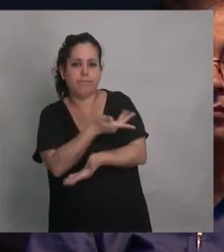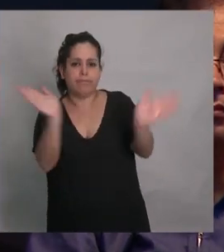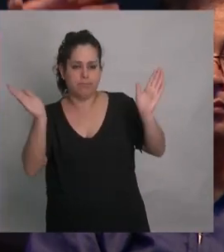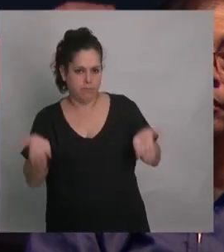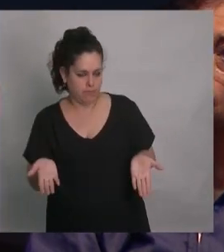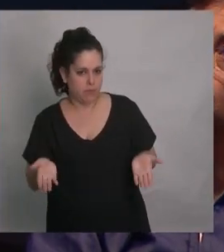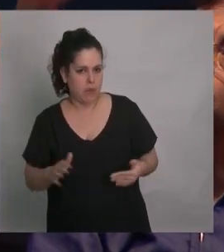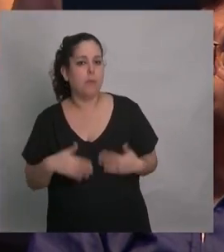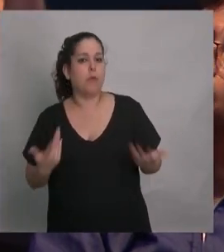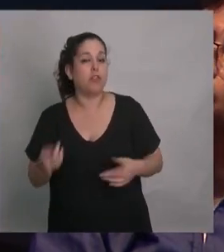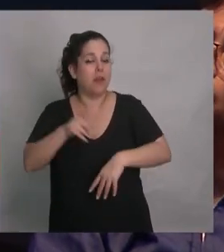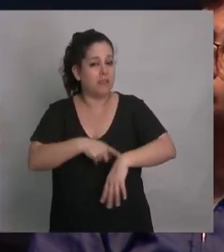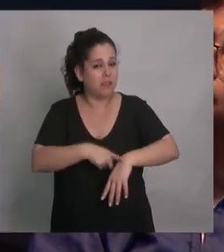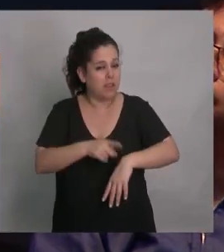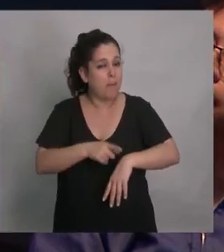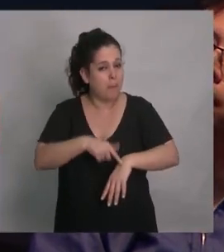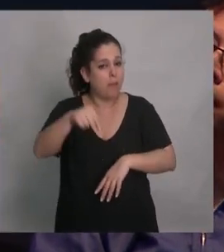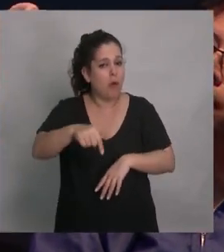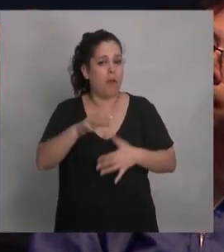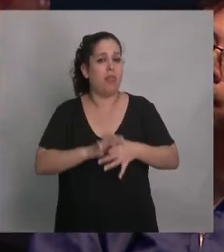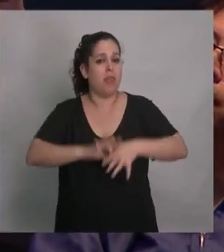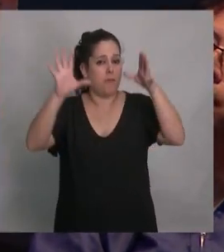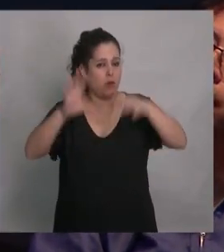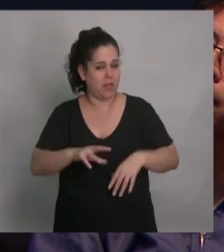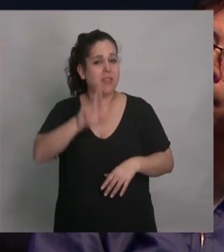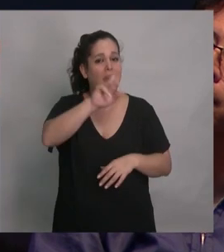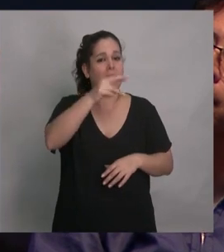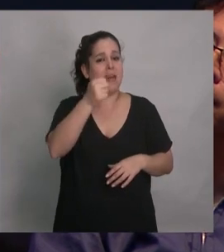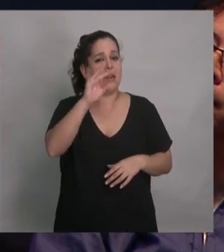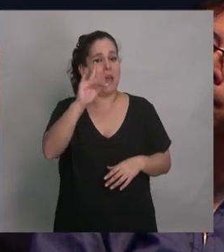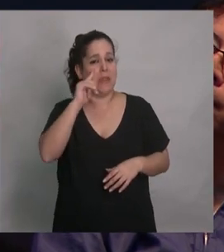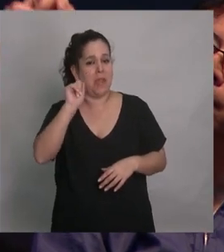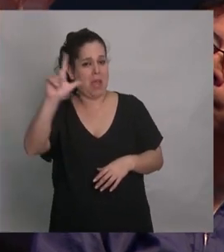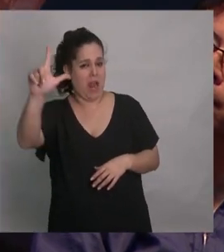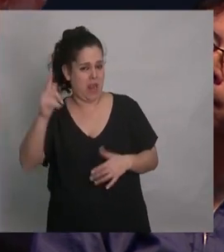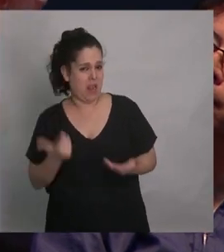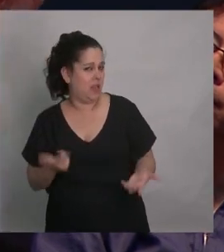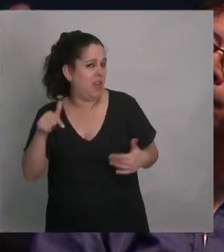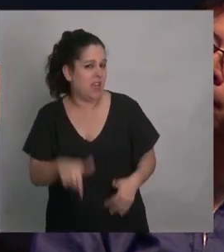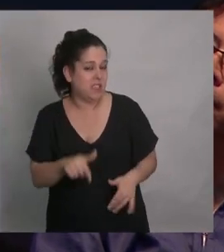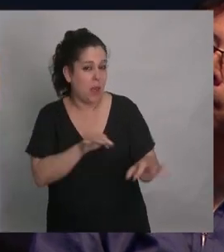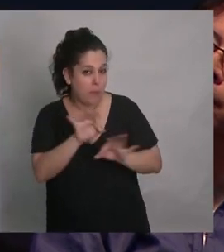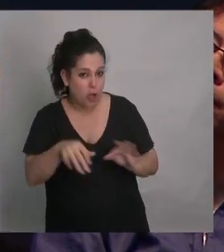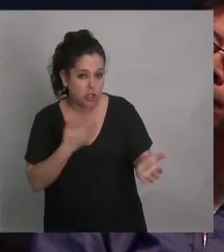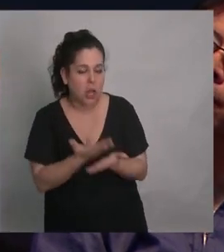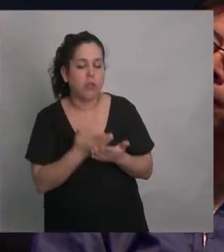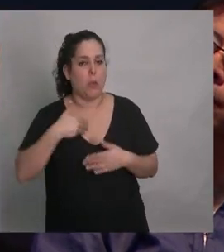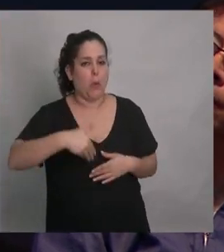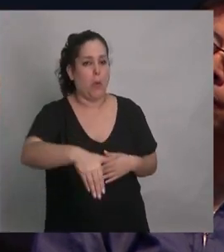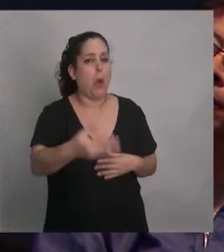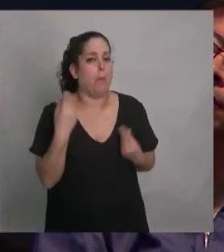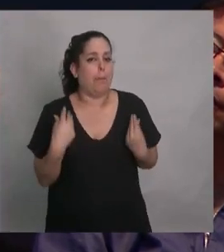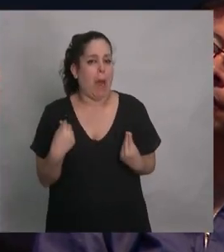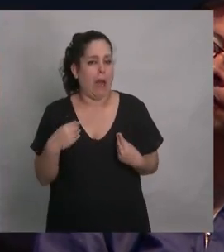a of radical democracy, and that is the project that can create illusion in